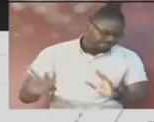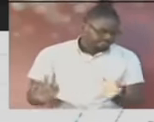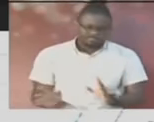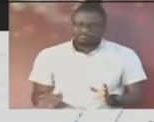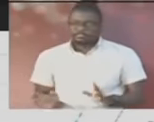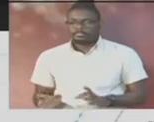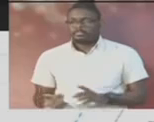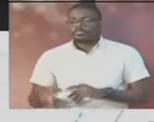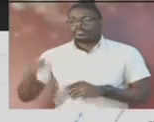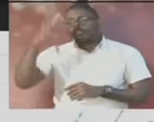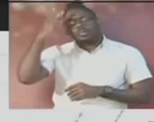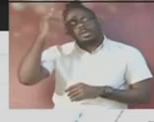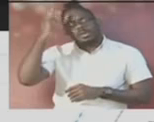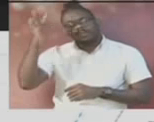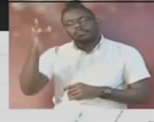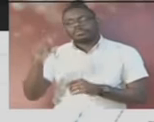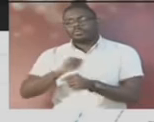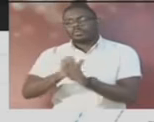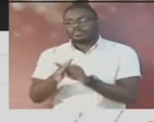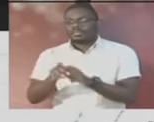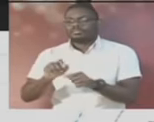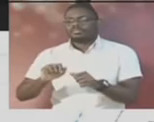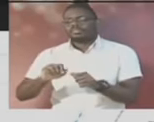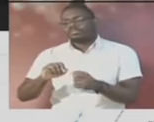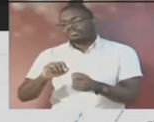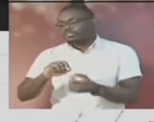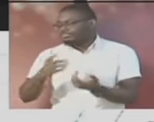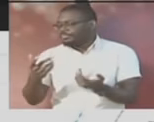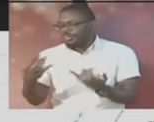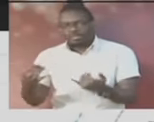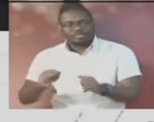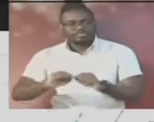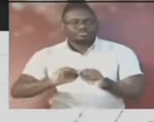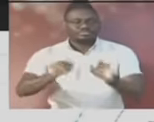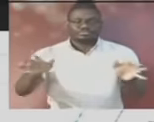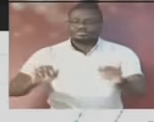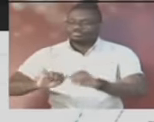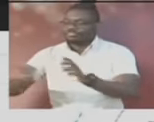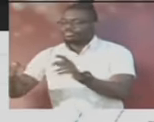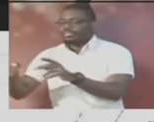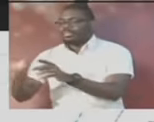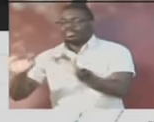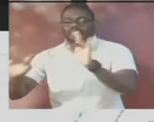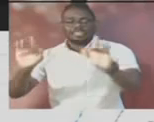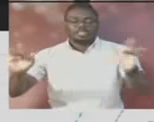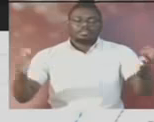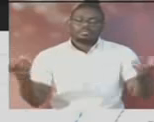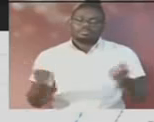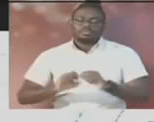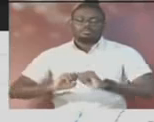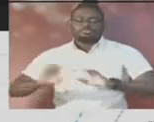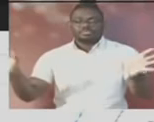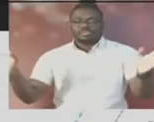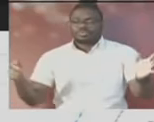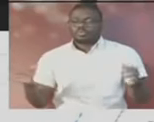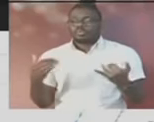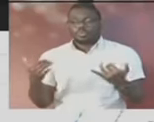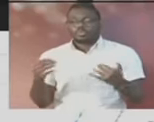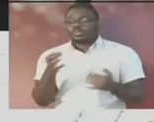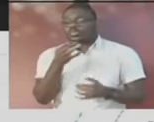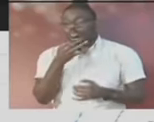of viral circulation and prevalence in the population, the imperative nature of that stay away, the importance of